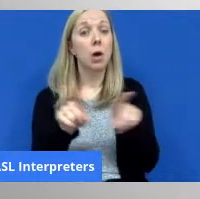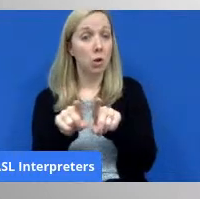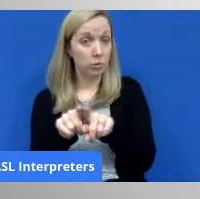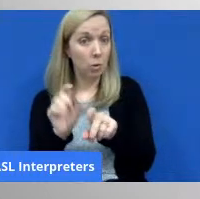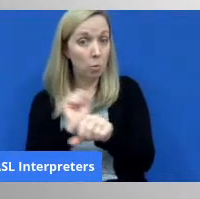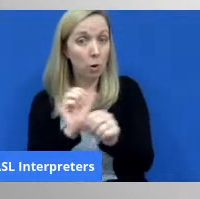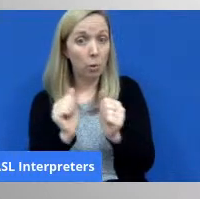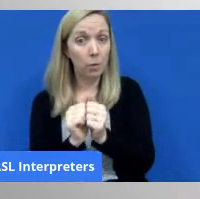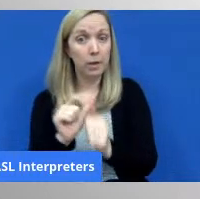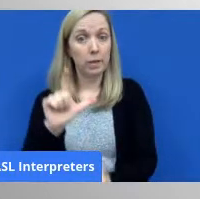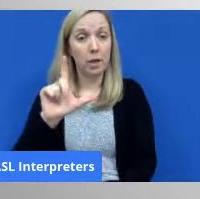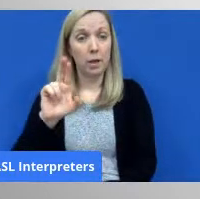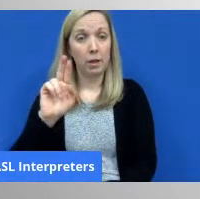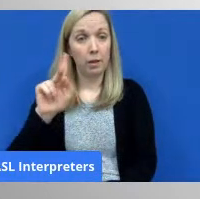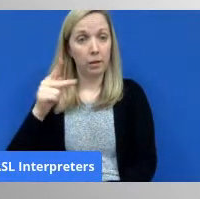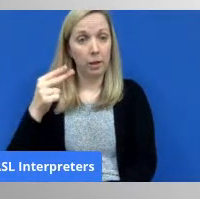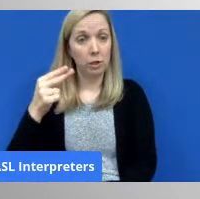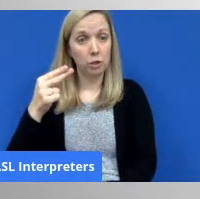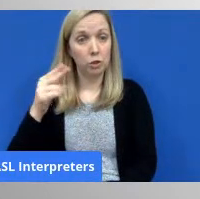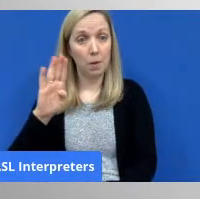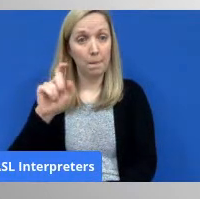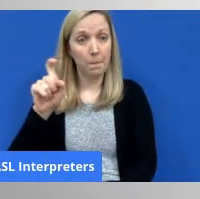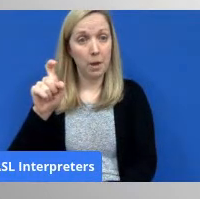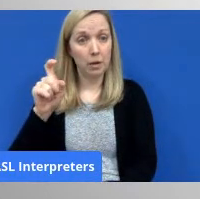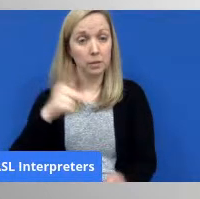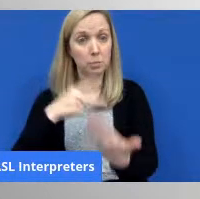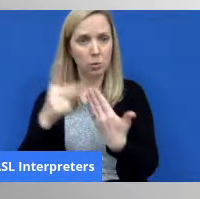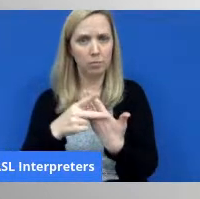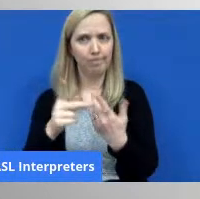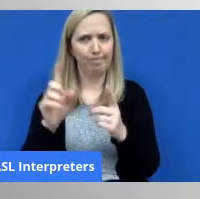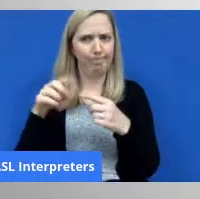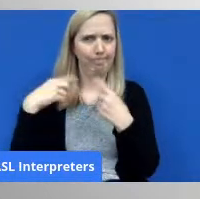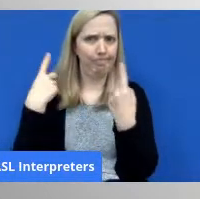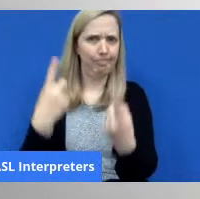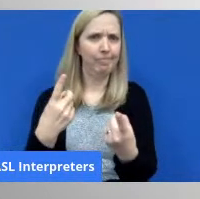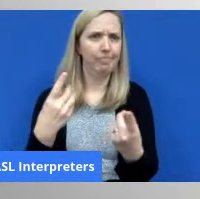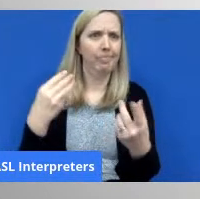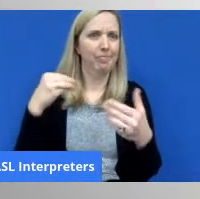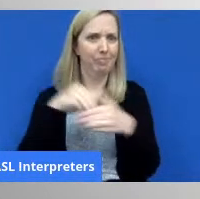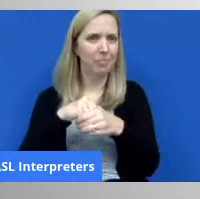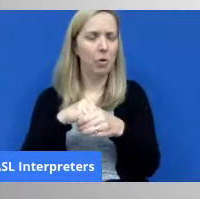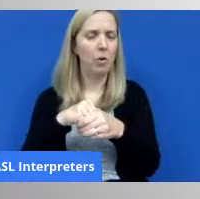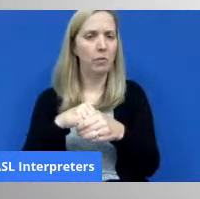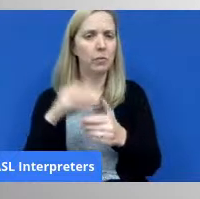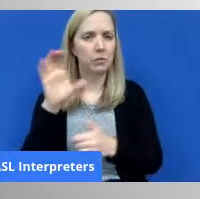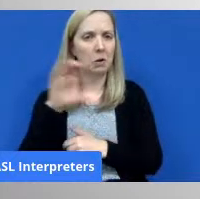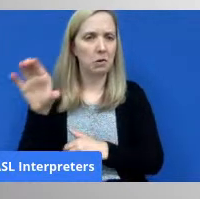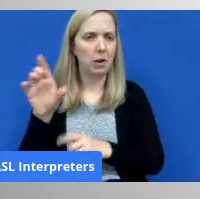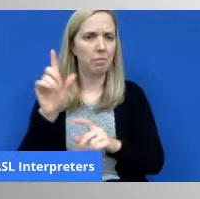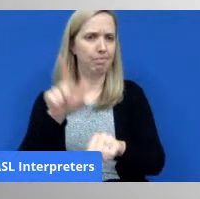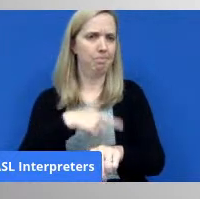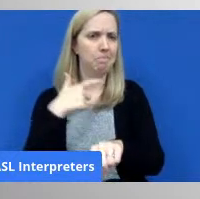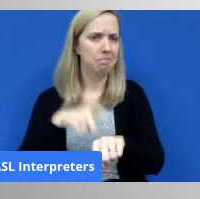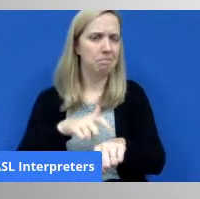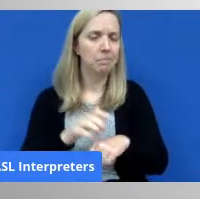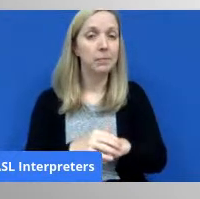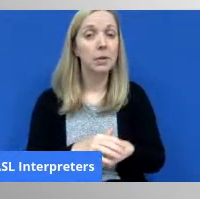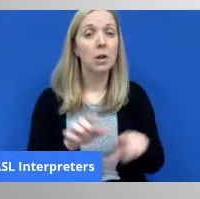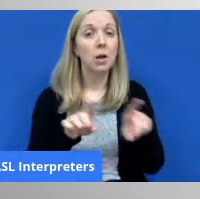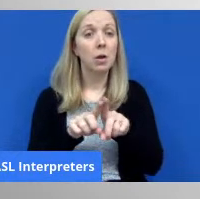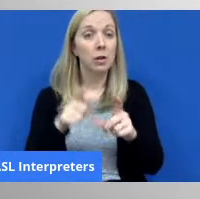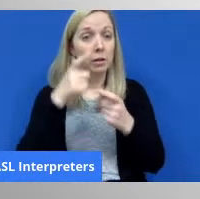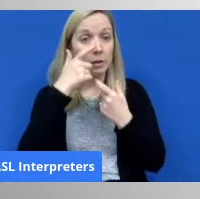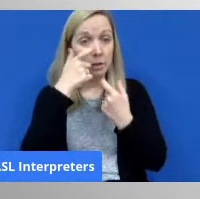after-school program that has been active in Clark County for a long time. We also have a really interesting service learning course